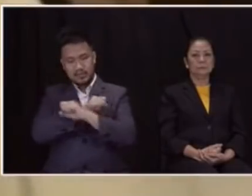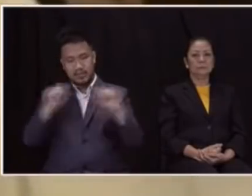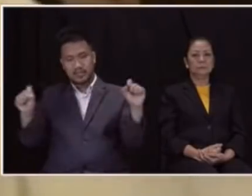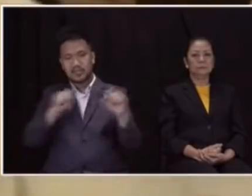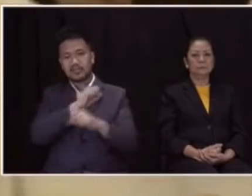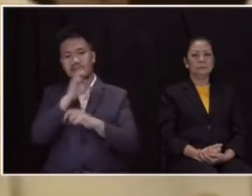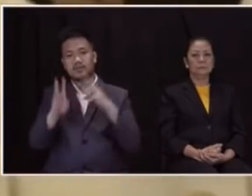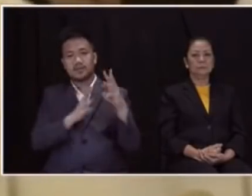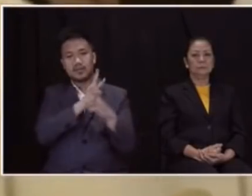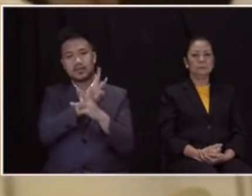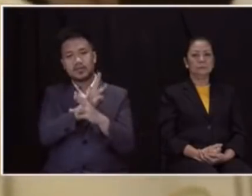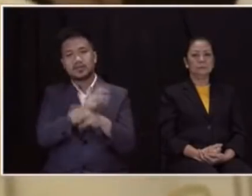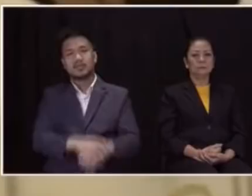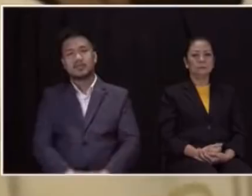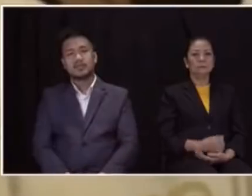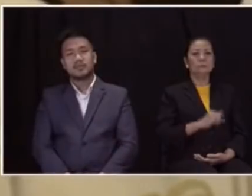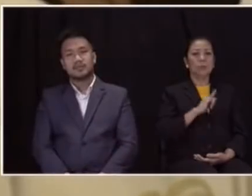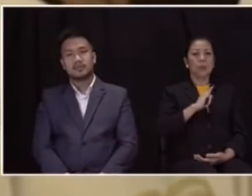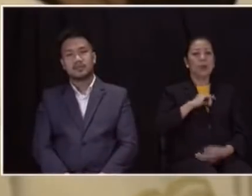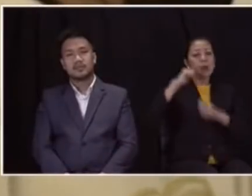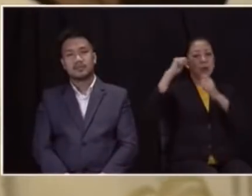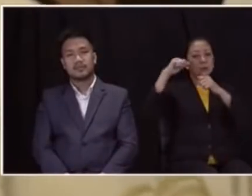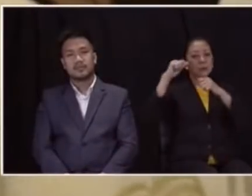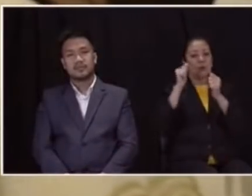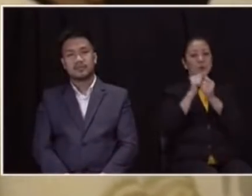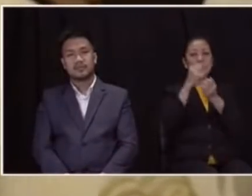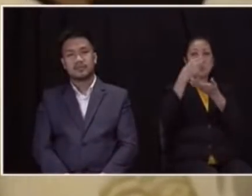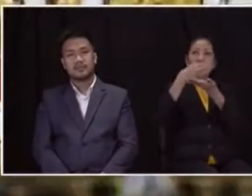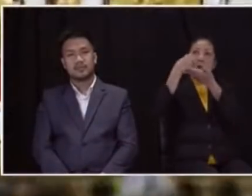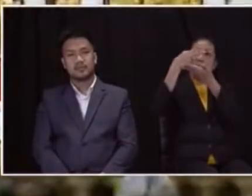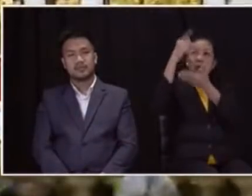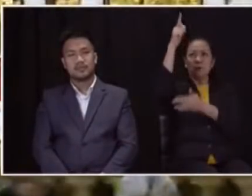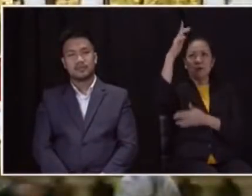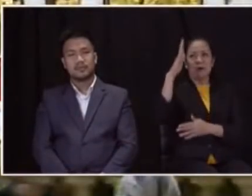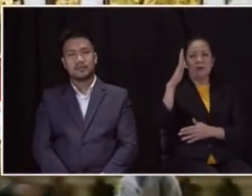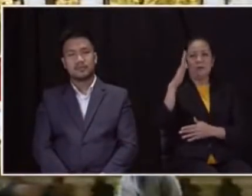all? I do, with the help of God.